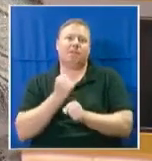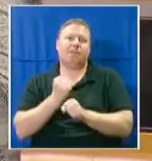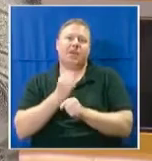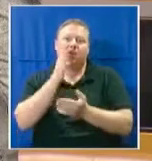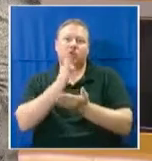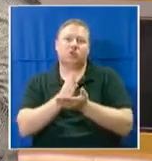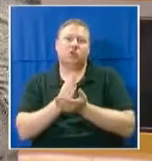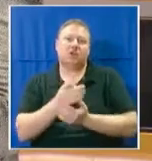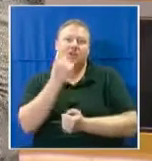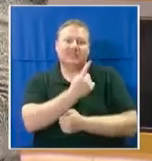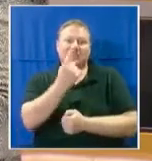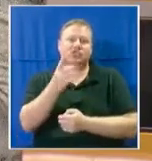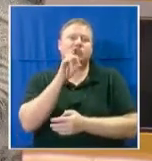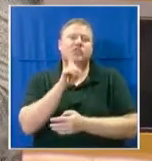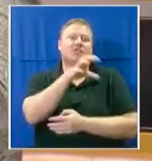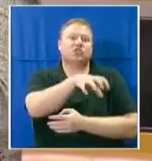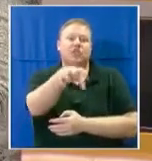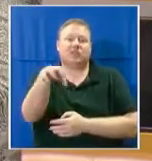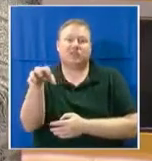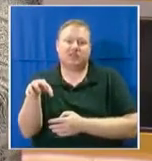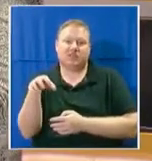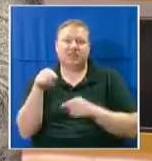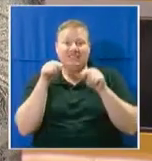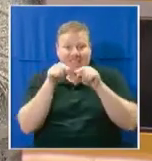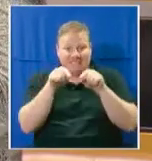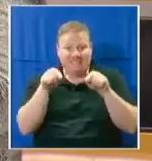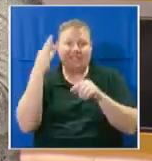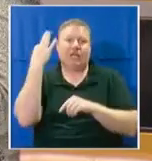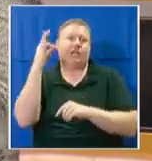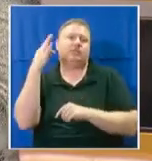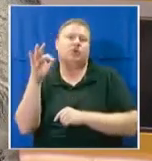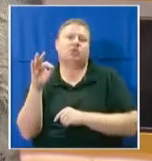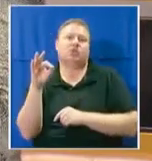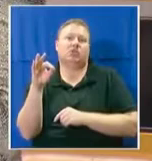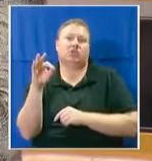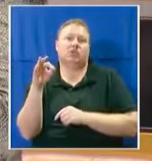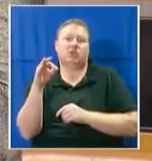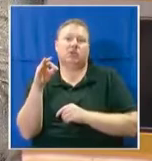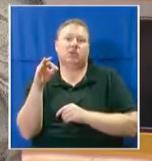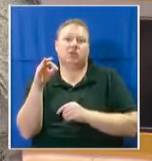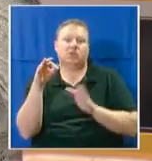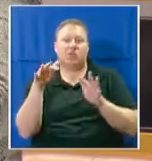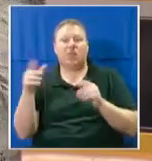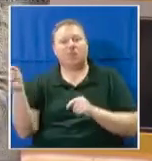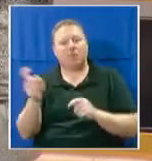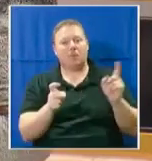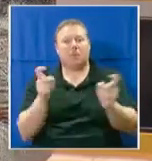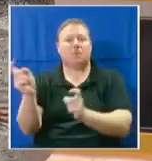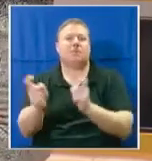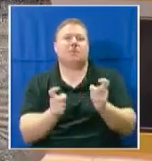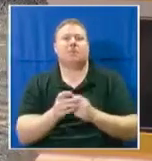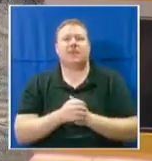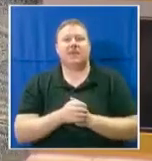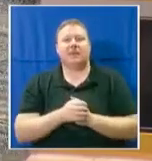in every district, those expertise are there, so that if even if